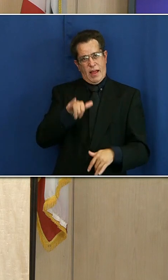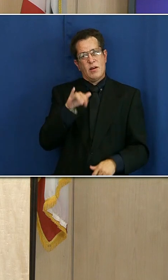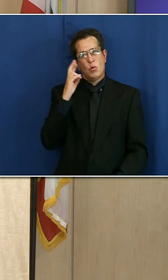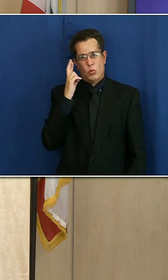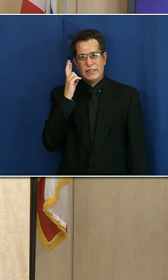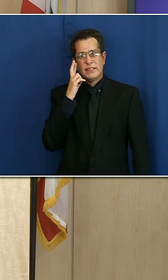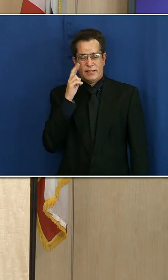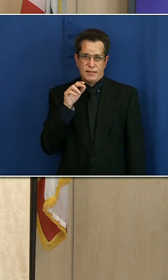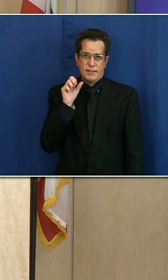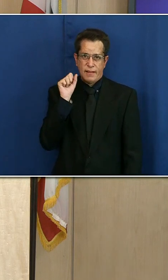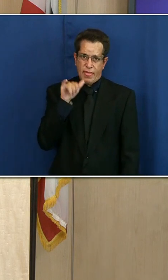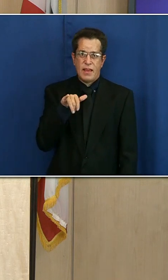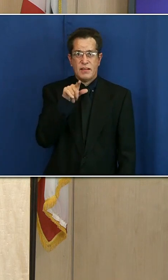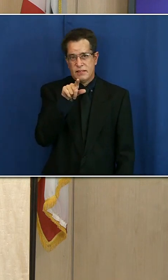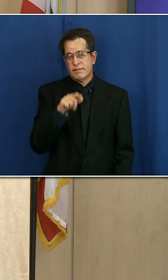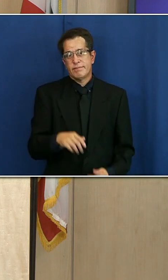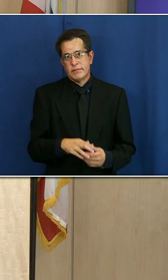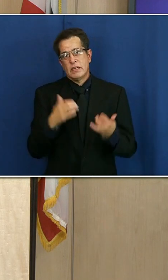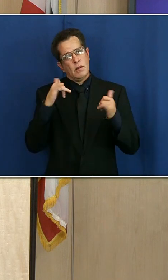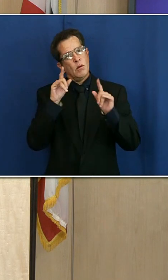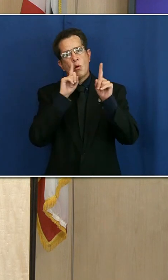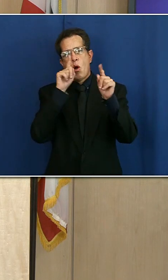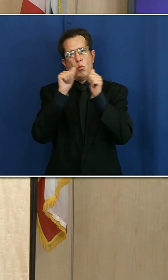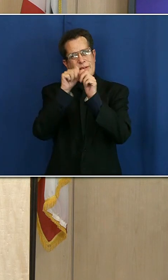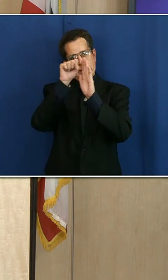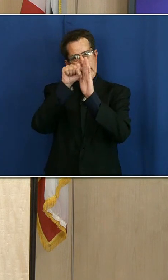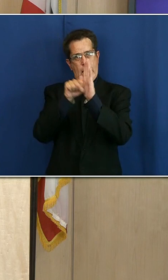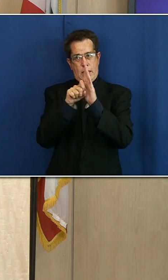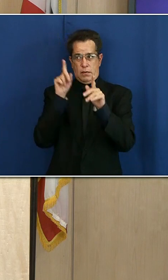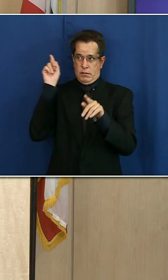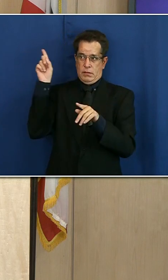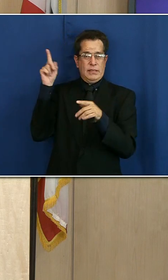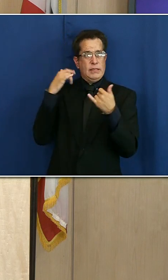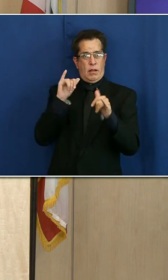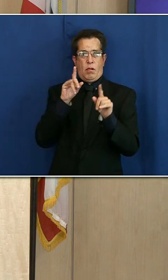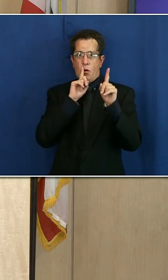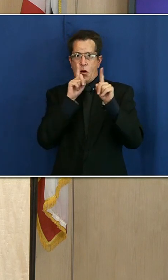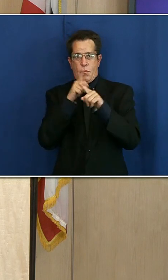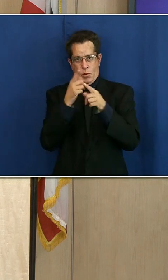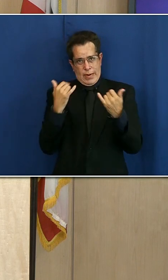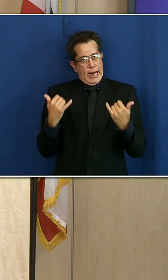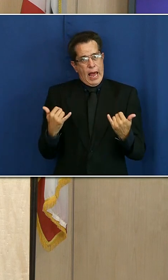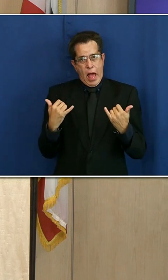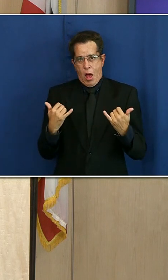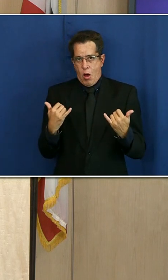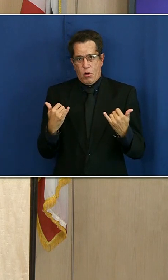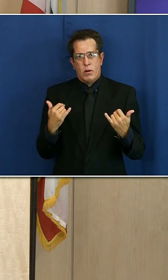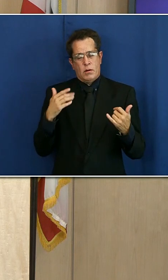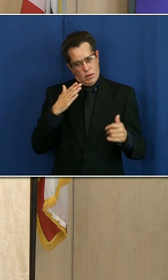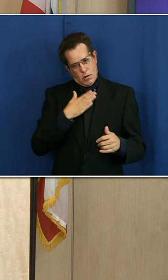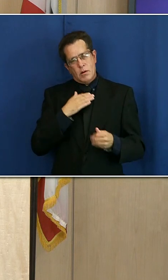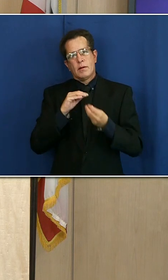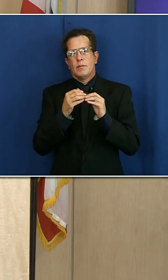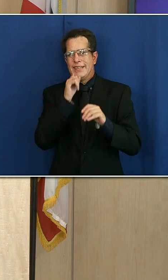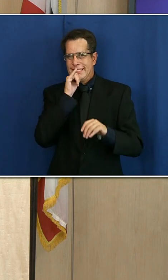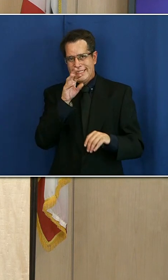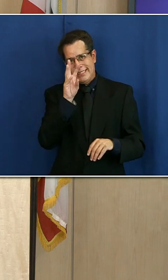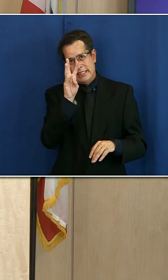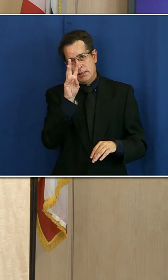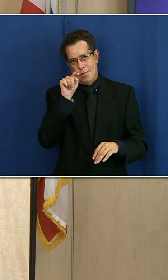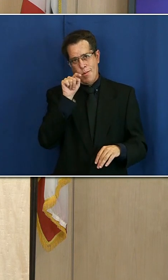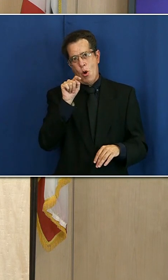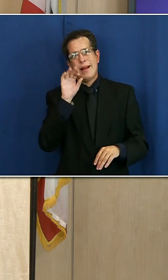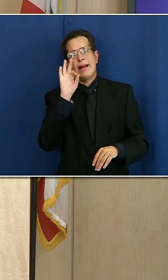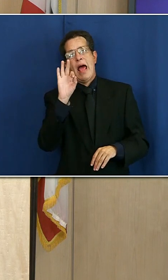So we are still talking with the state, but right now, what is current is that we are at 6.9. That's what the state